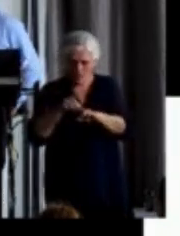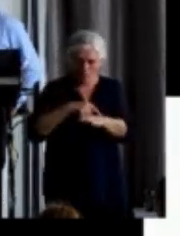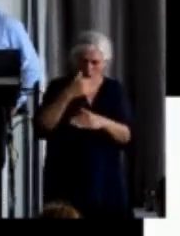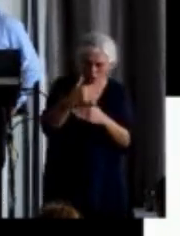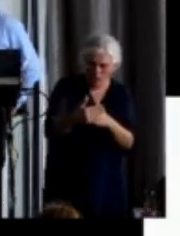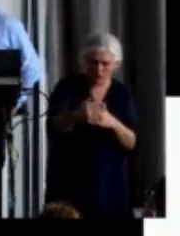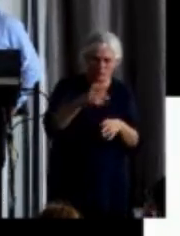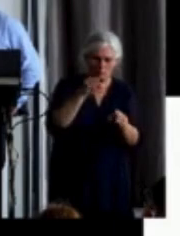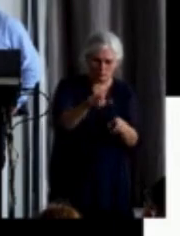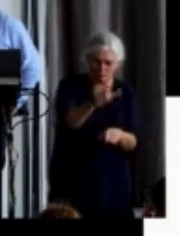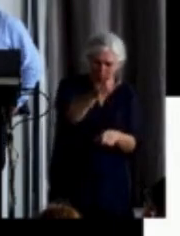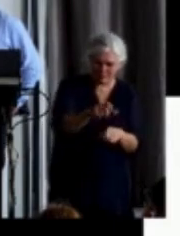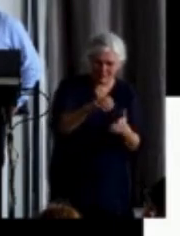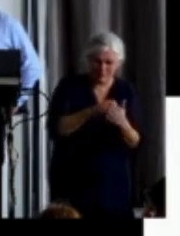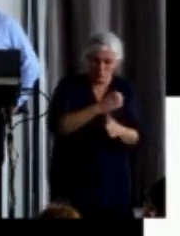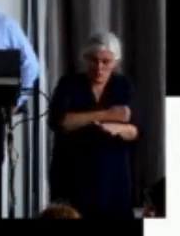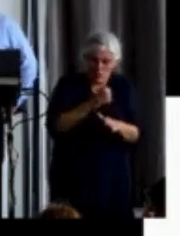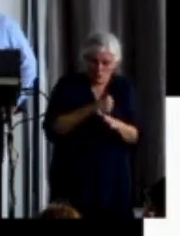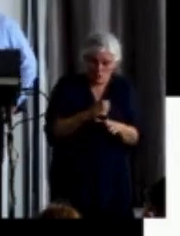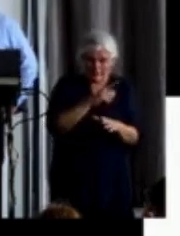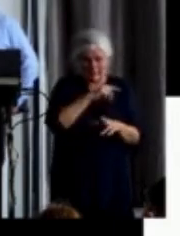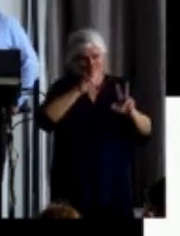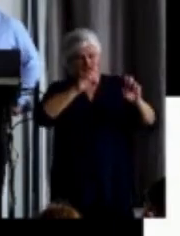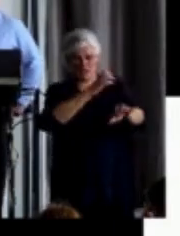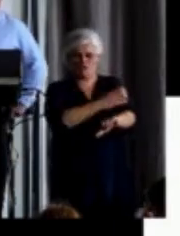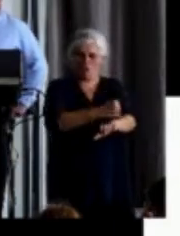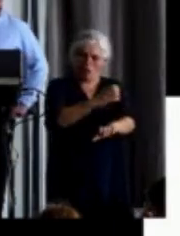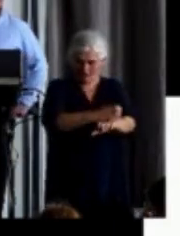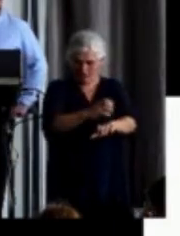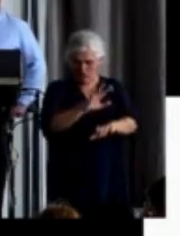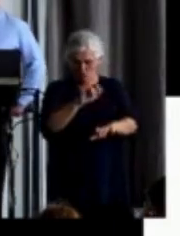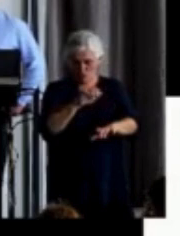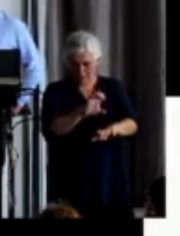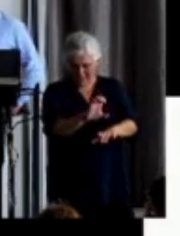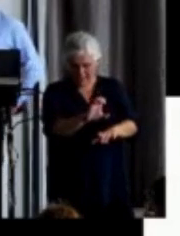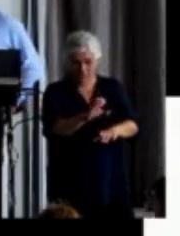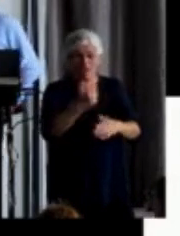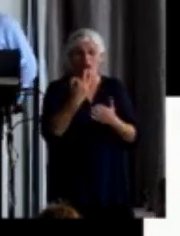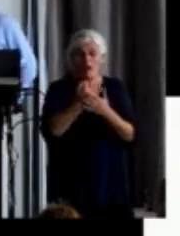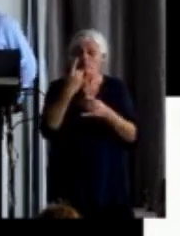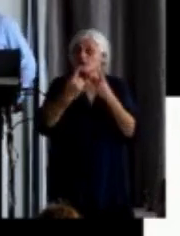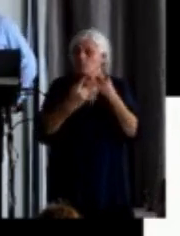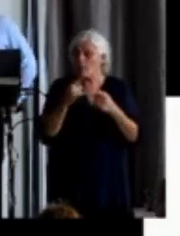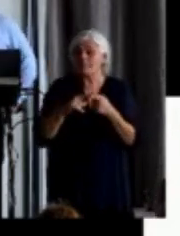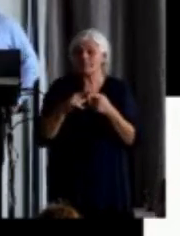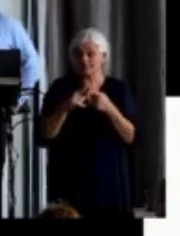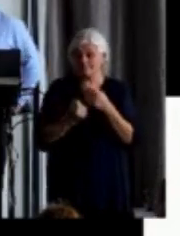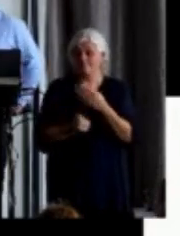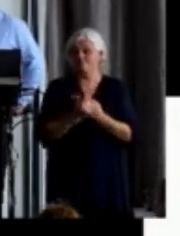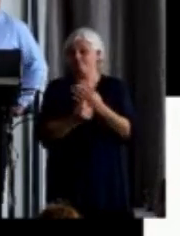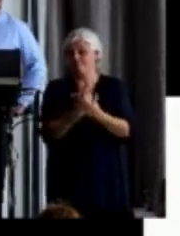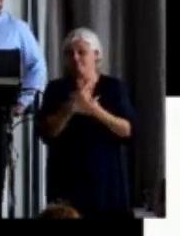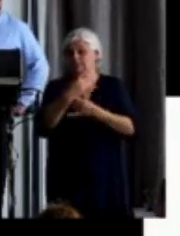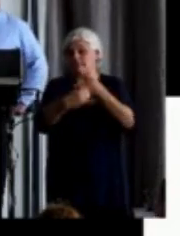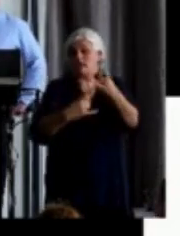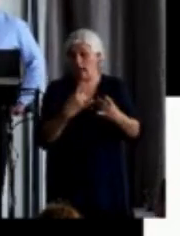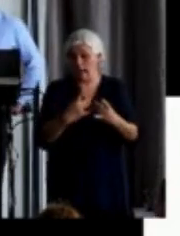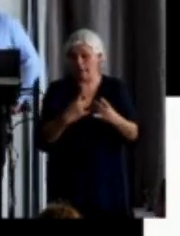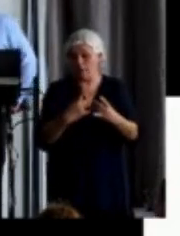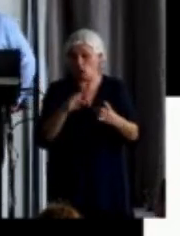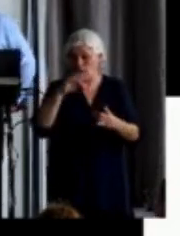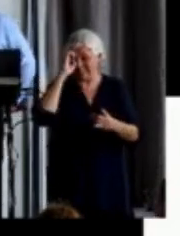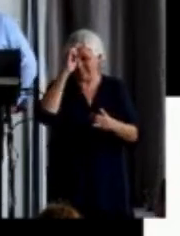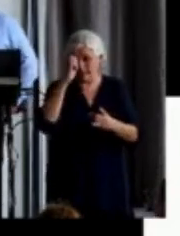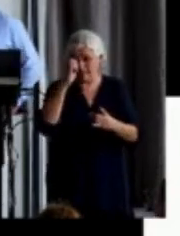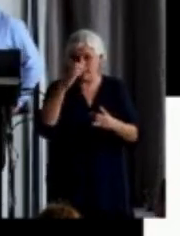person has to have a chronic condition for it to be called chronic. And often one of the things that happens is an acute episode would happen, then that turns